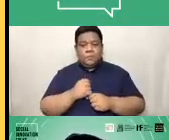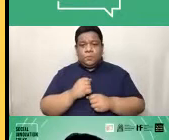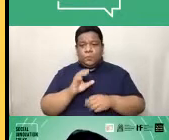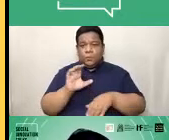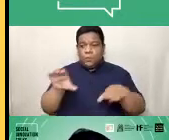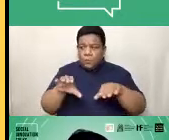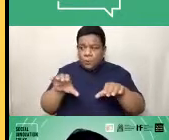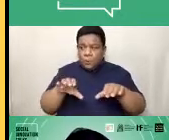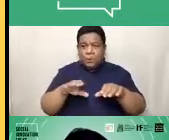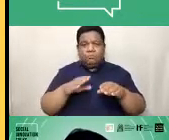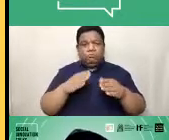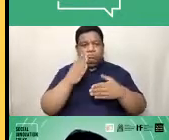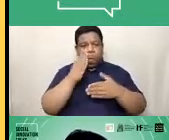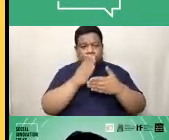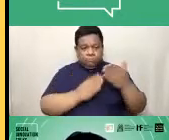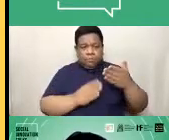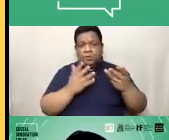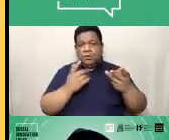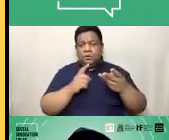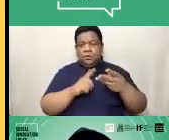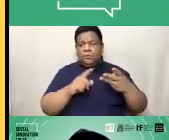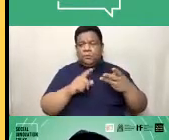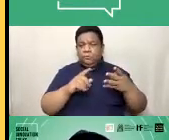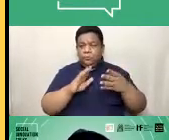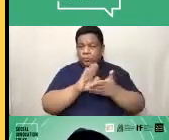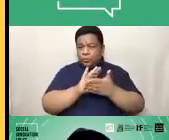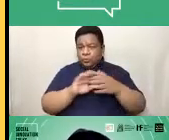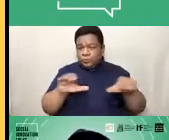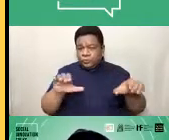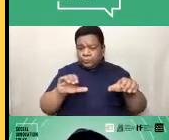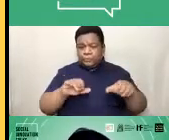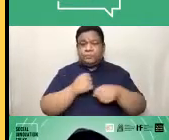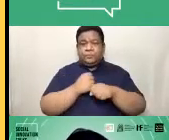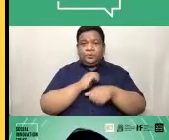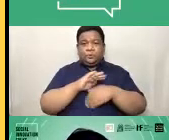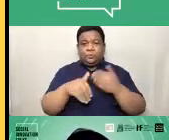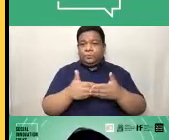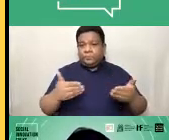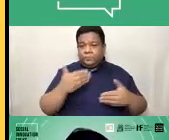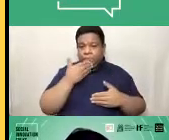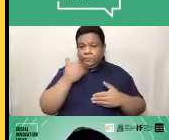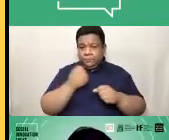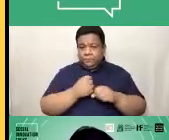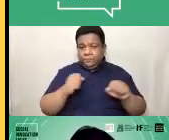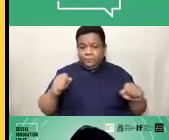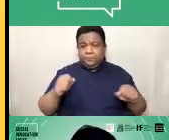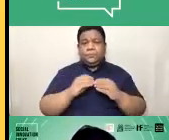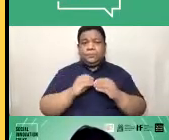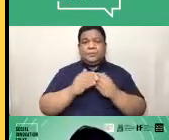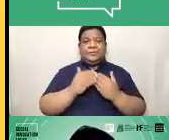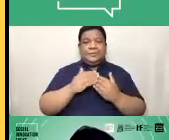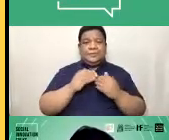schoolwork, to make things better, meaning more efficient, safer, also to make things easier and more